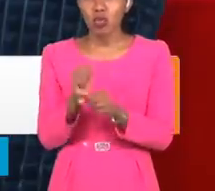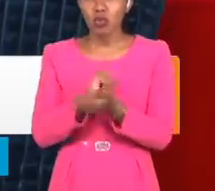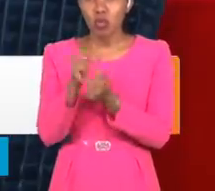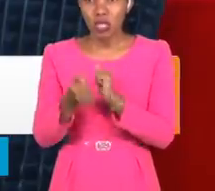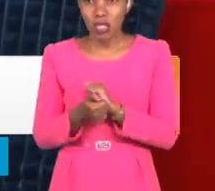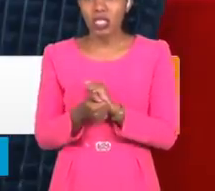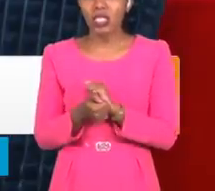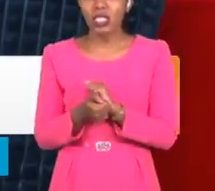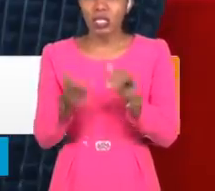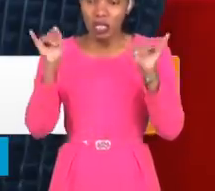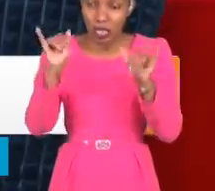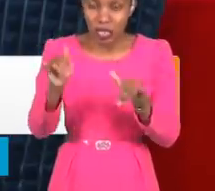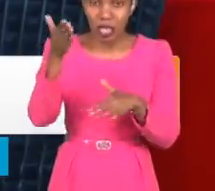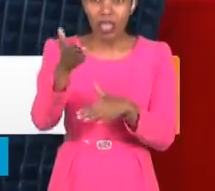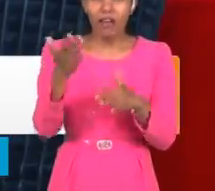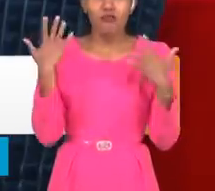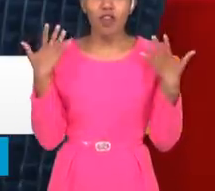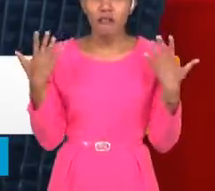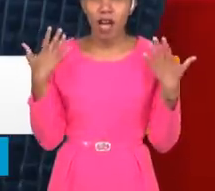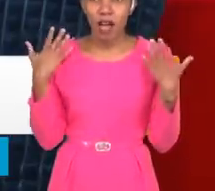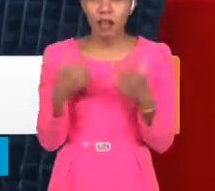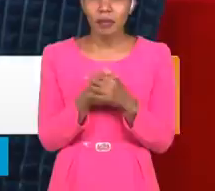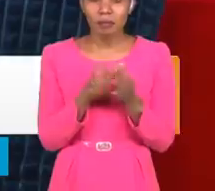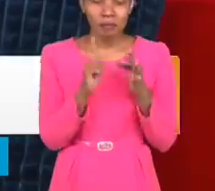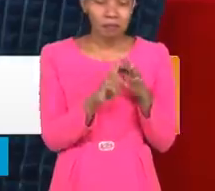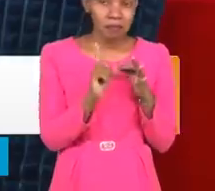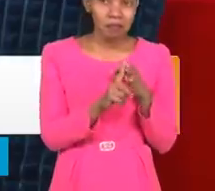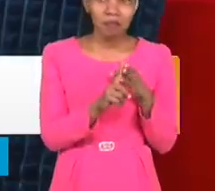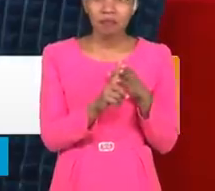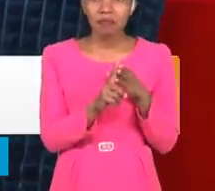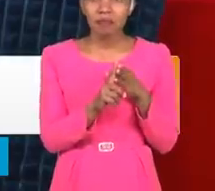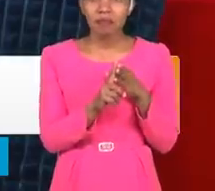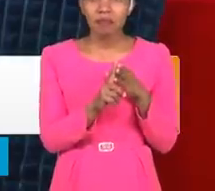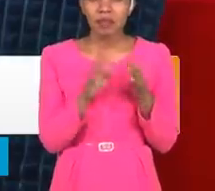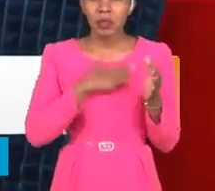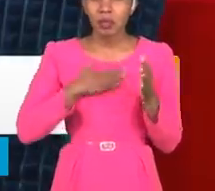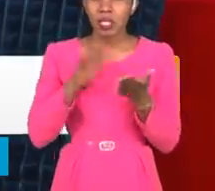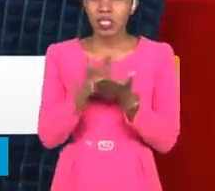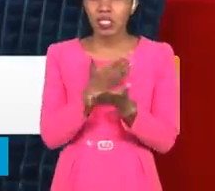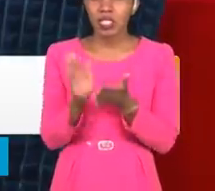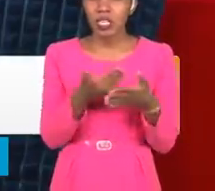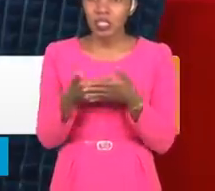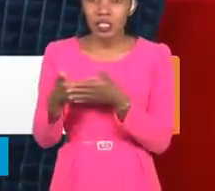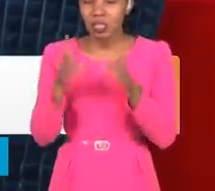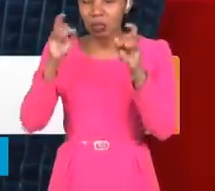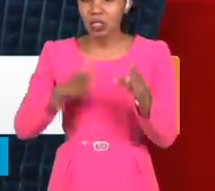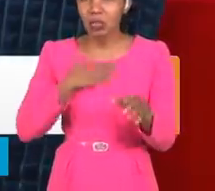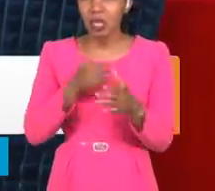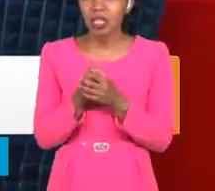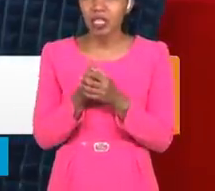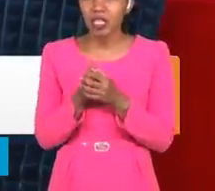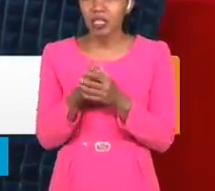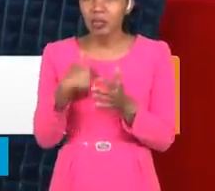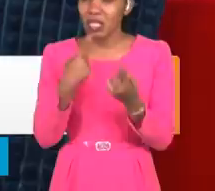is stored there forever. Mm-hmm. Three, mm-hmm. don't share my children's pictures without